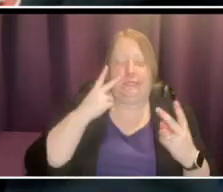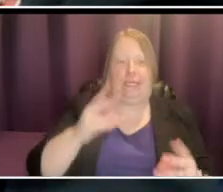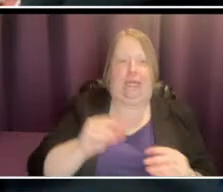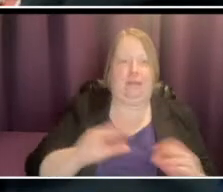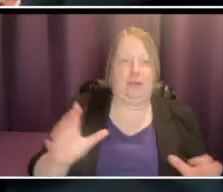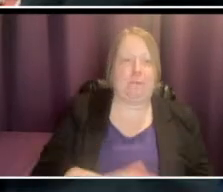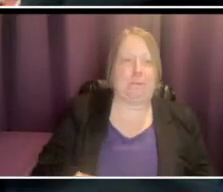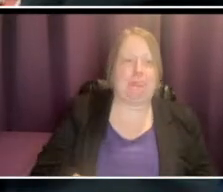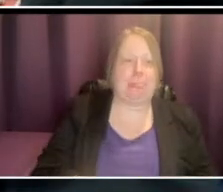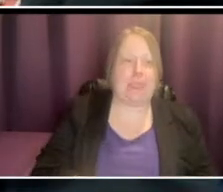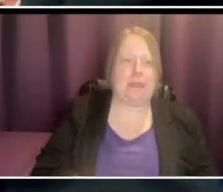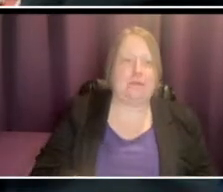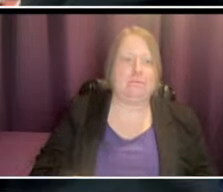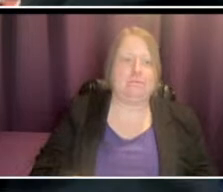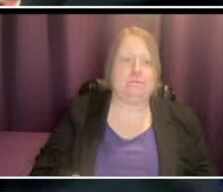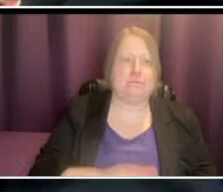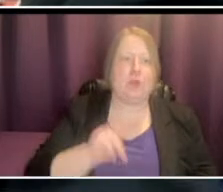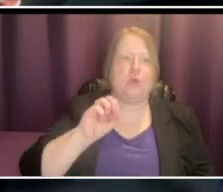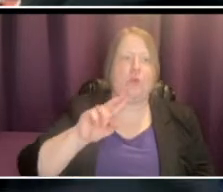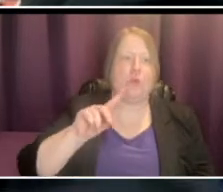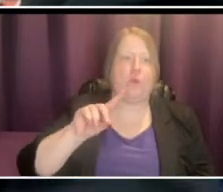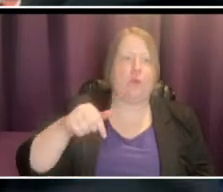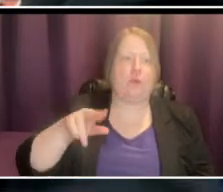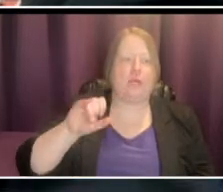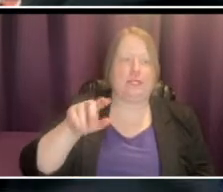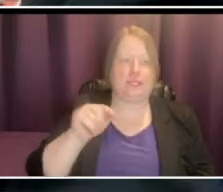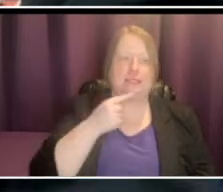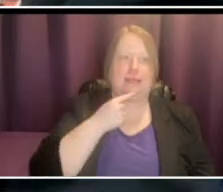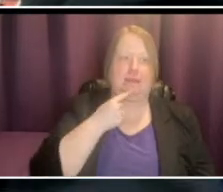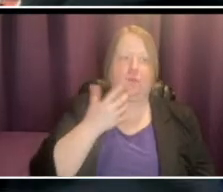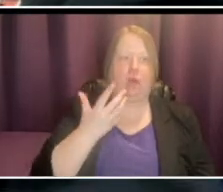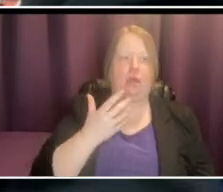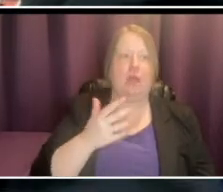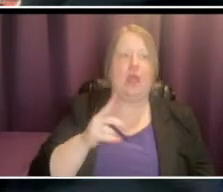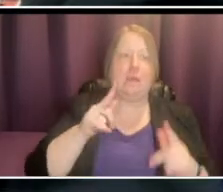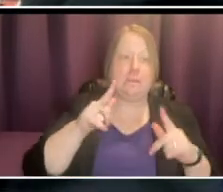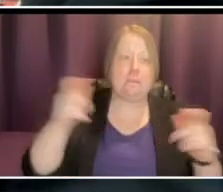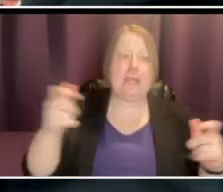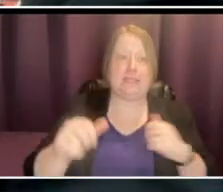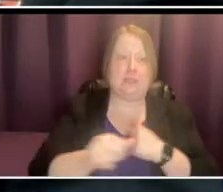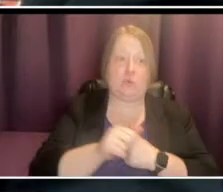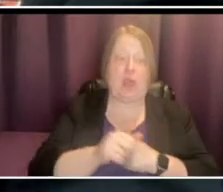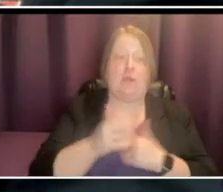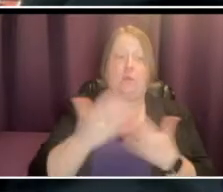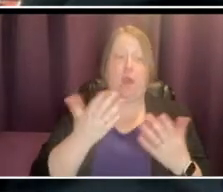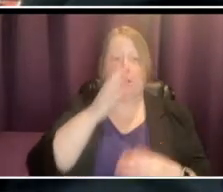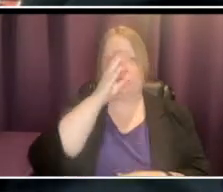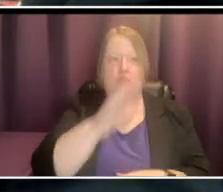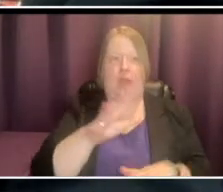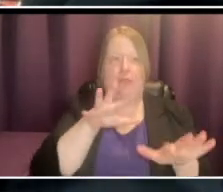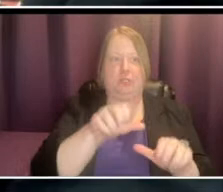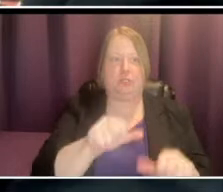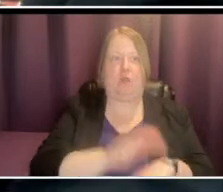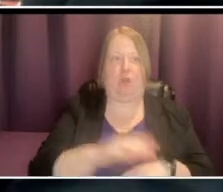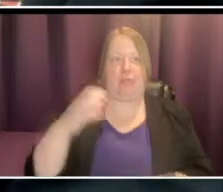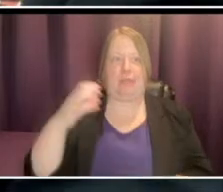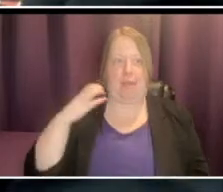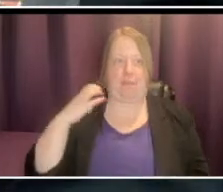Norquist says during one of these calls, the greatest threat is a direct assault on the Capitol. I'll never forget it.